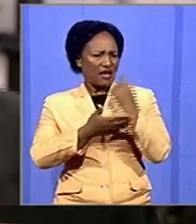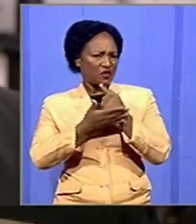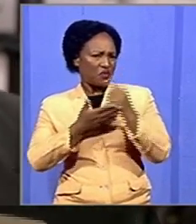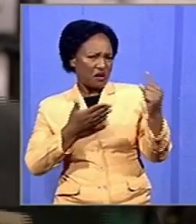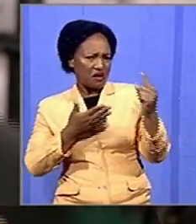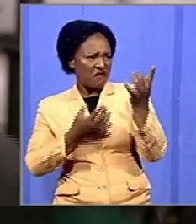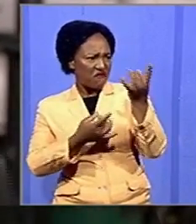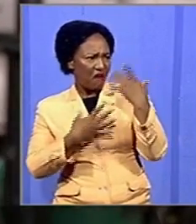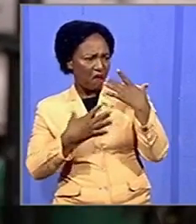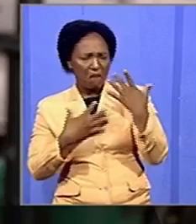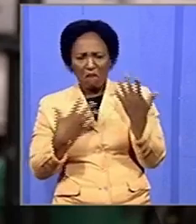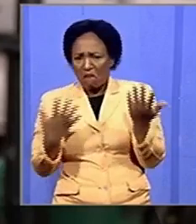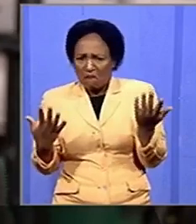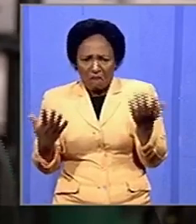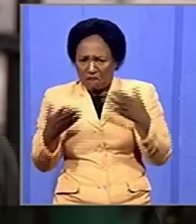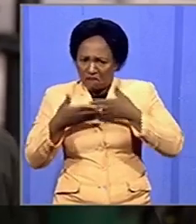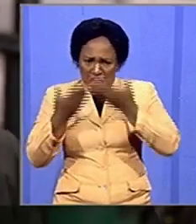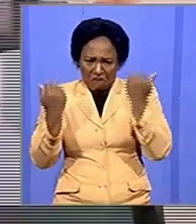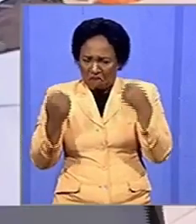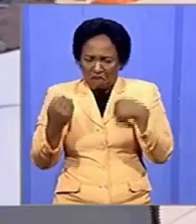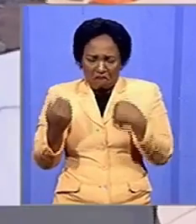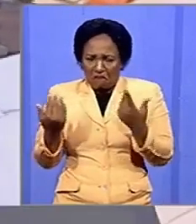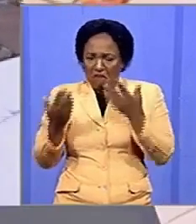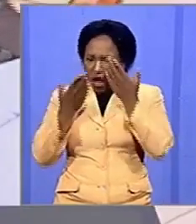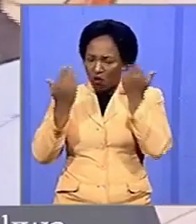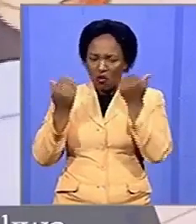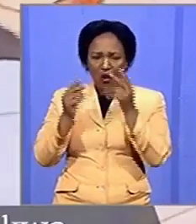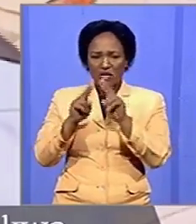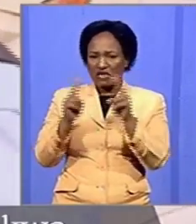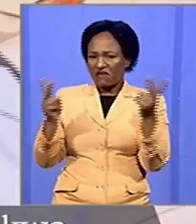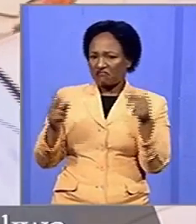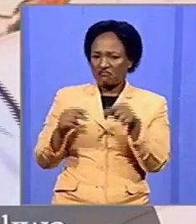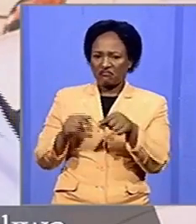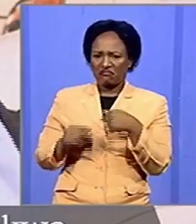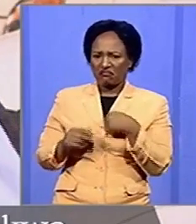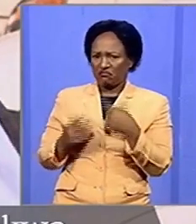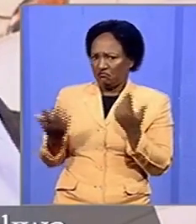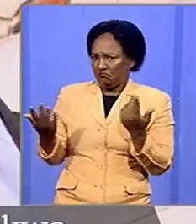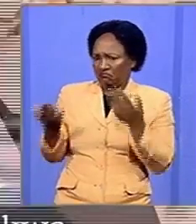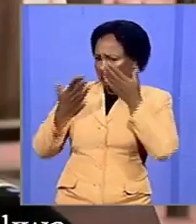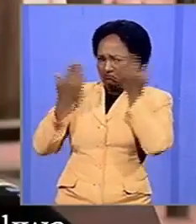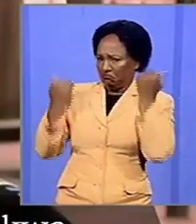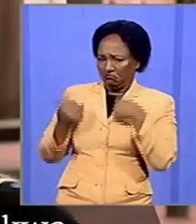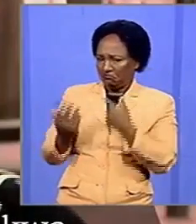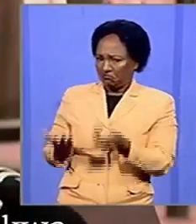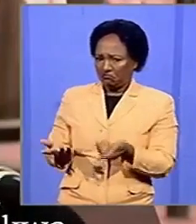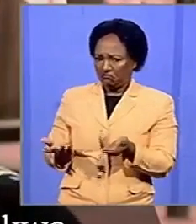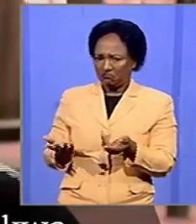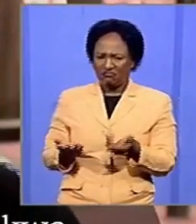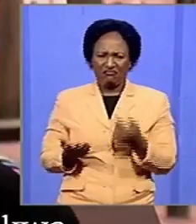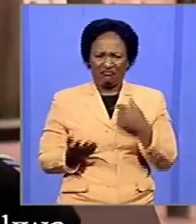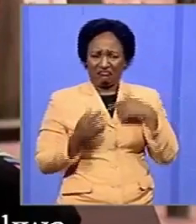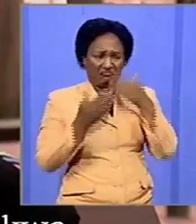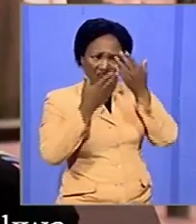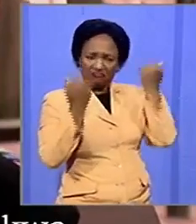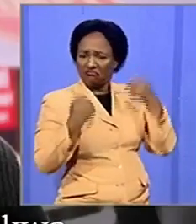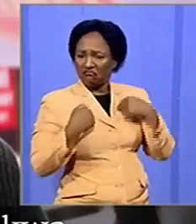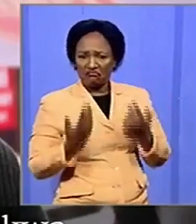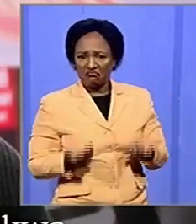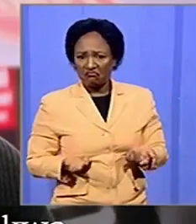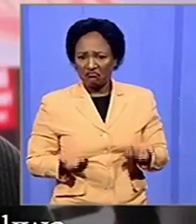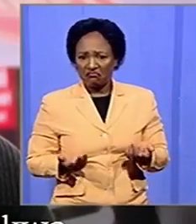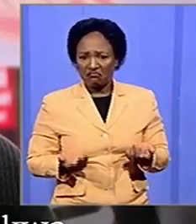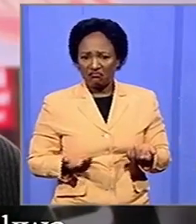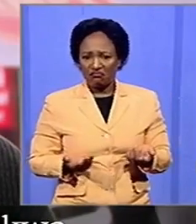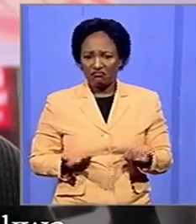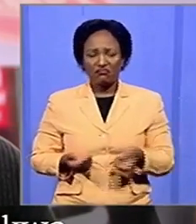no, I don't understand what's the difference there. I don't know anything about it. We know absolutely nothing about it. No,